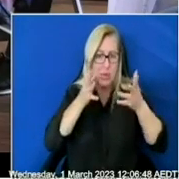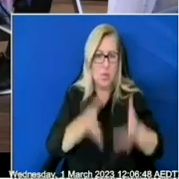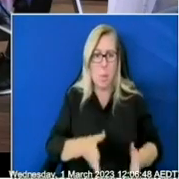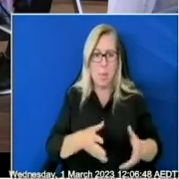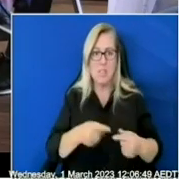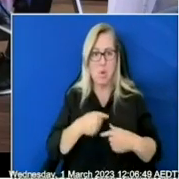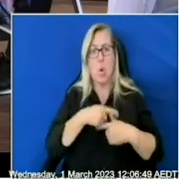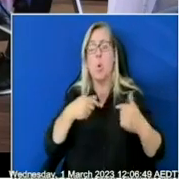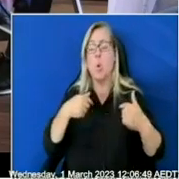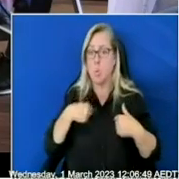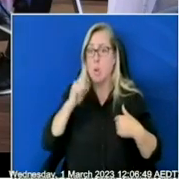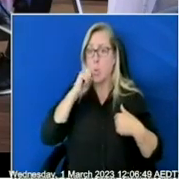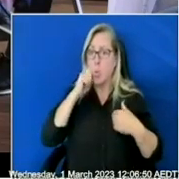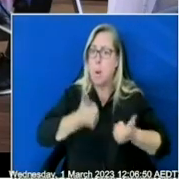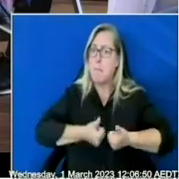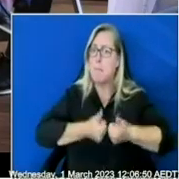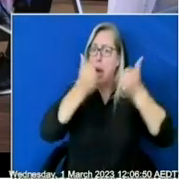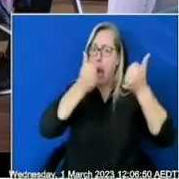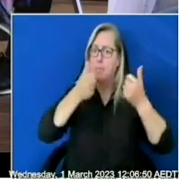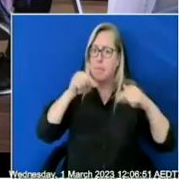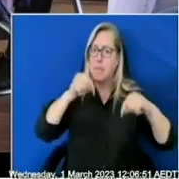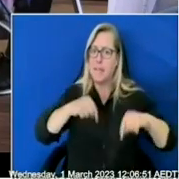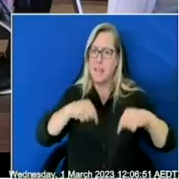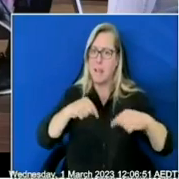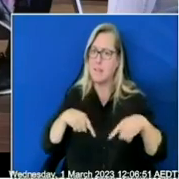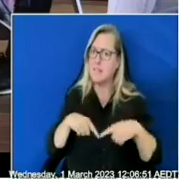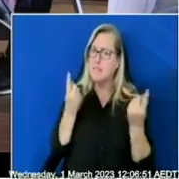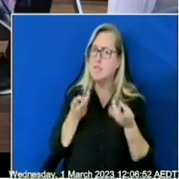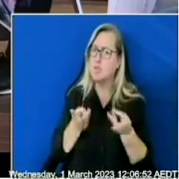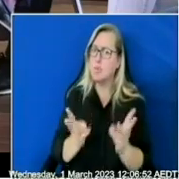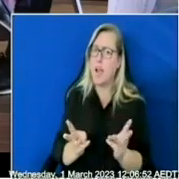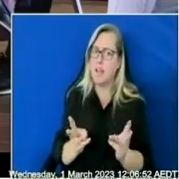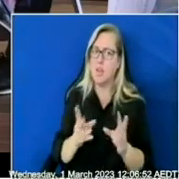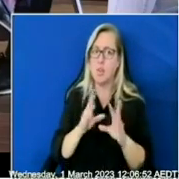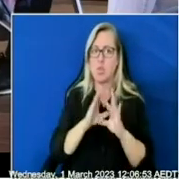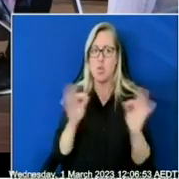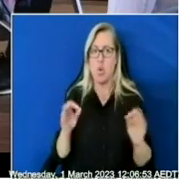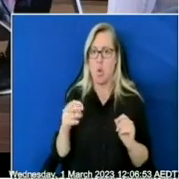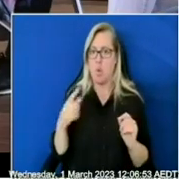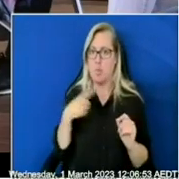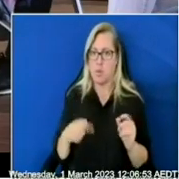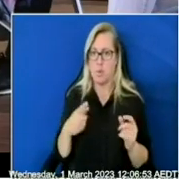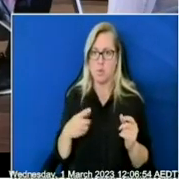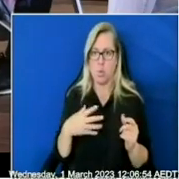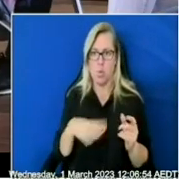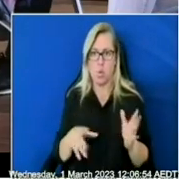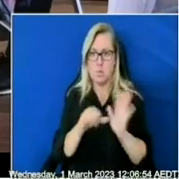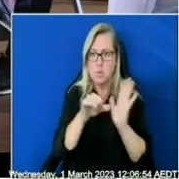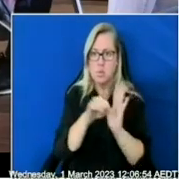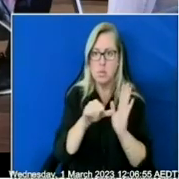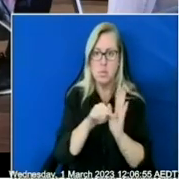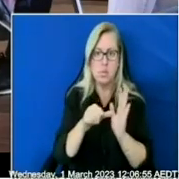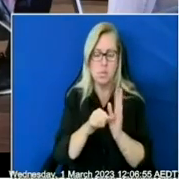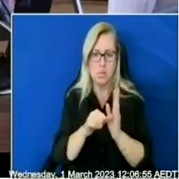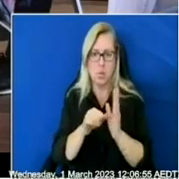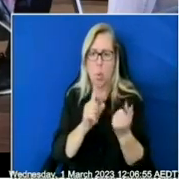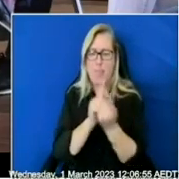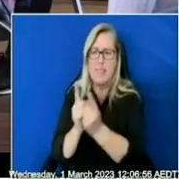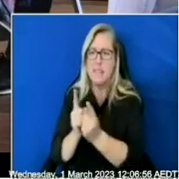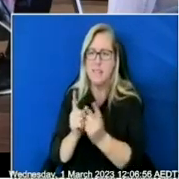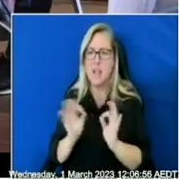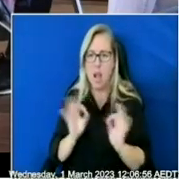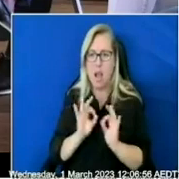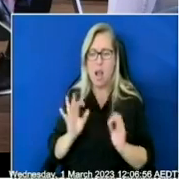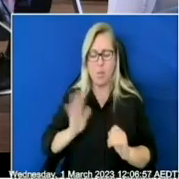a different way. Mm. Not because we want material things, yeah. But we need to be with our family on our country, because we can't tell